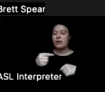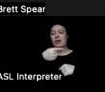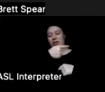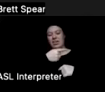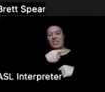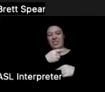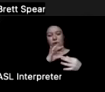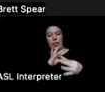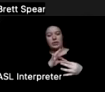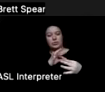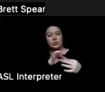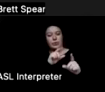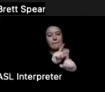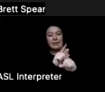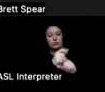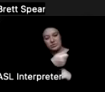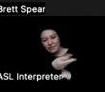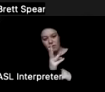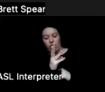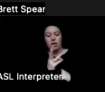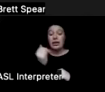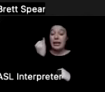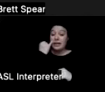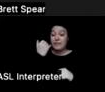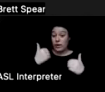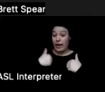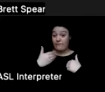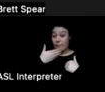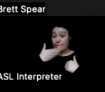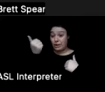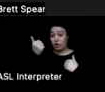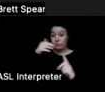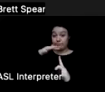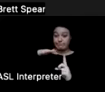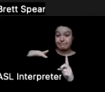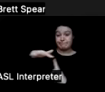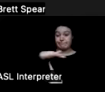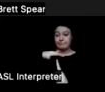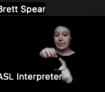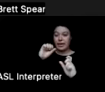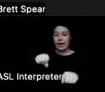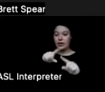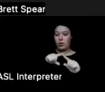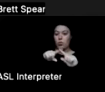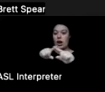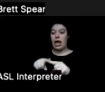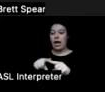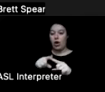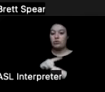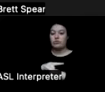kind of establish the ecosystem, then the more is that they can rely on different mentors for different kind of stages in their